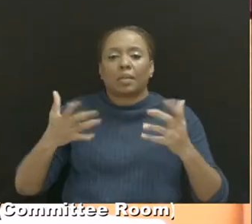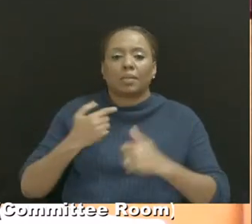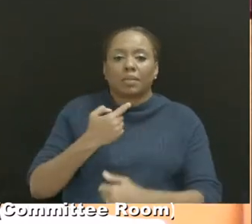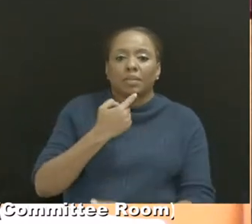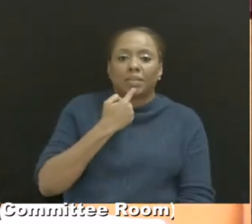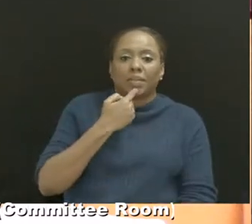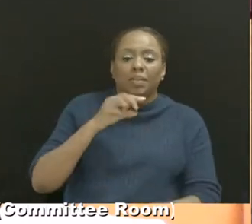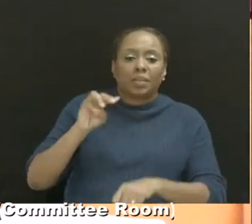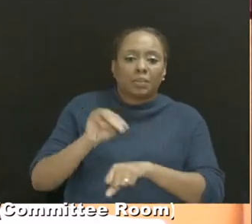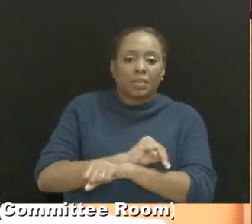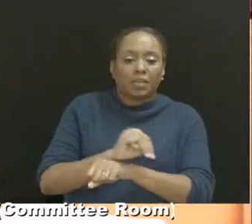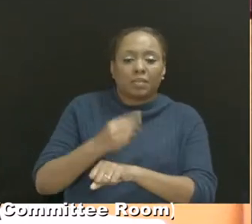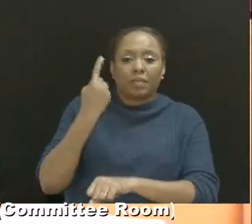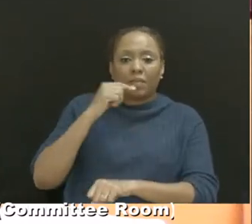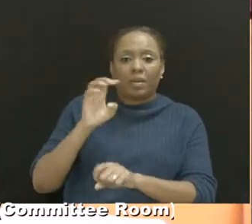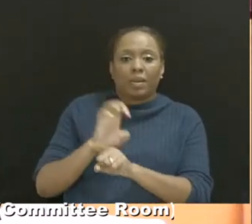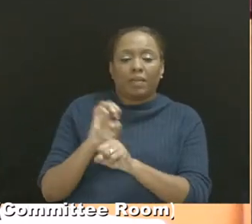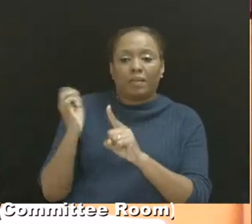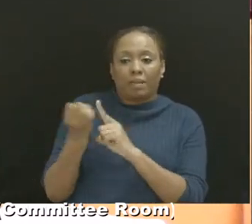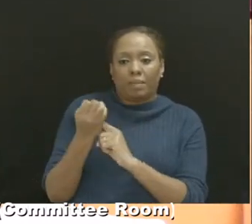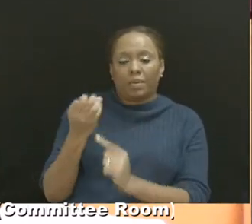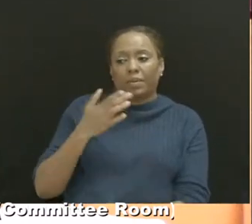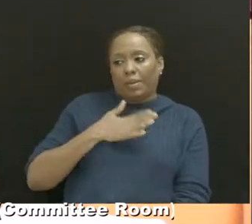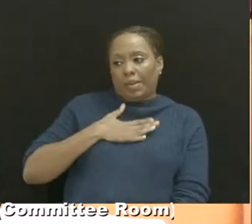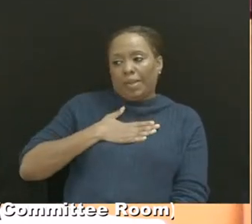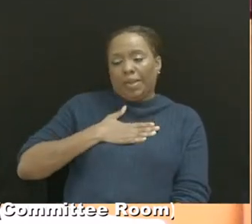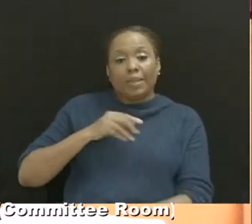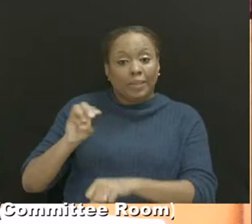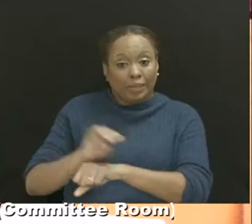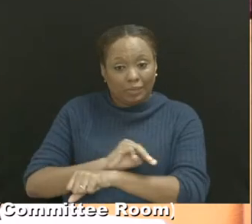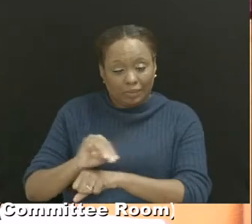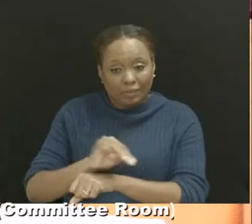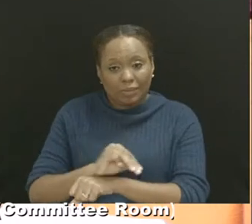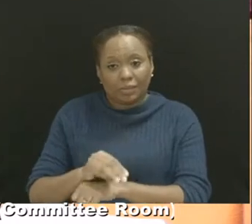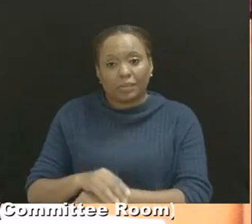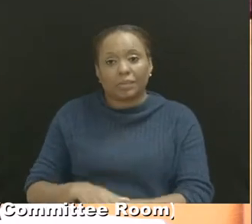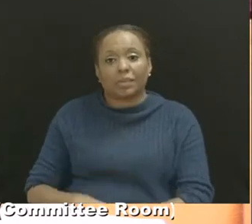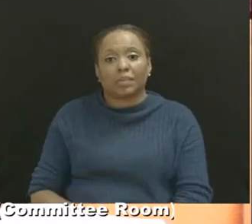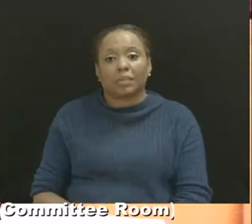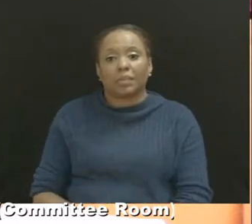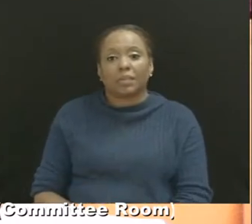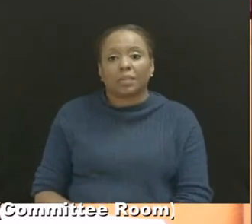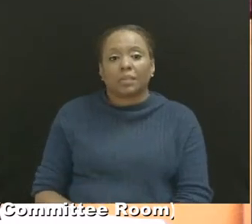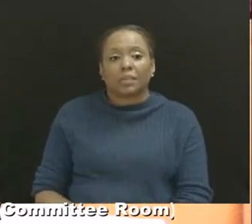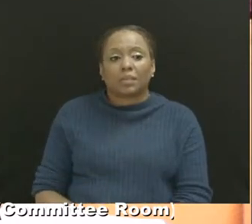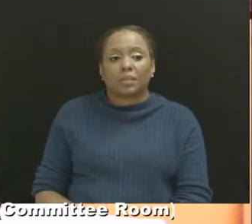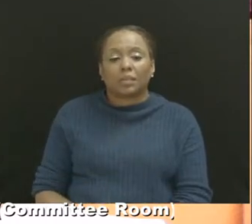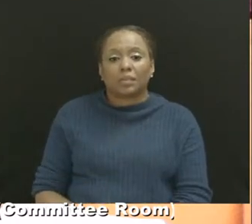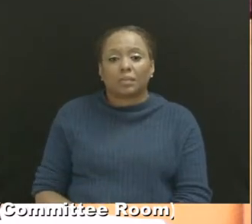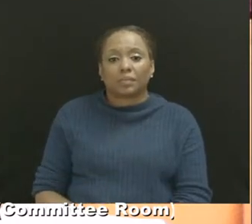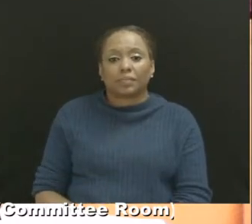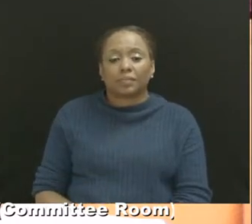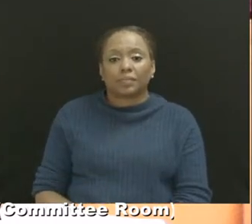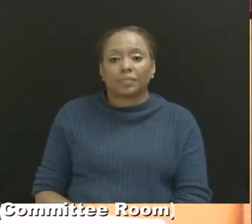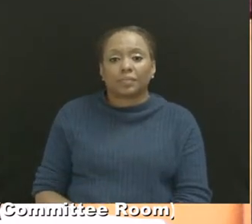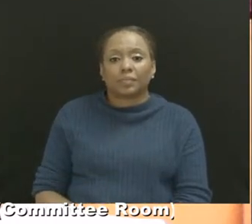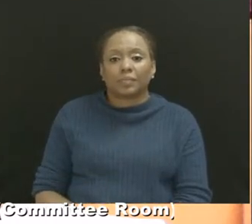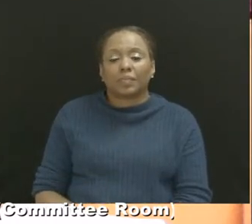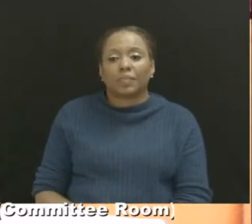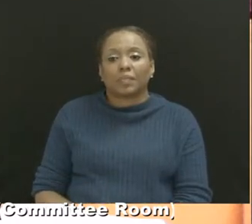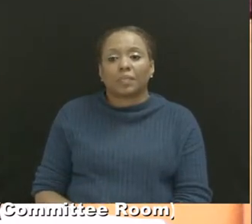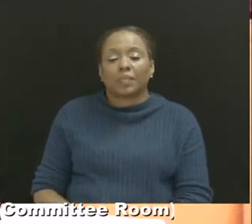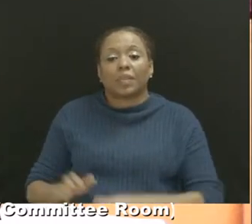of Environment is now in a position to allow Barbados to have a voice